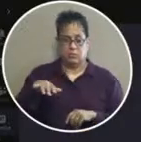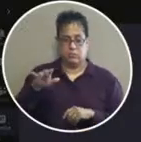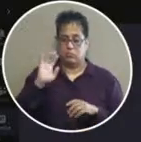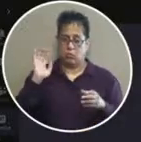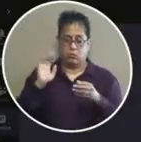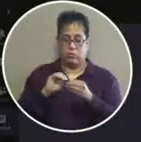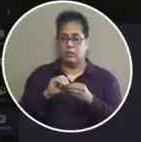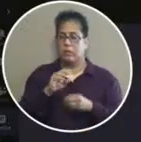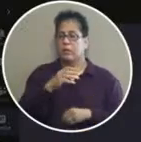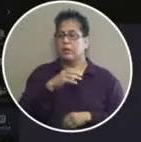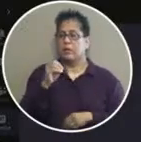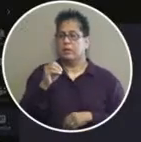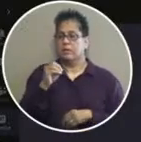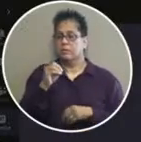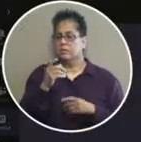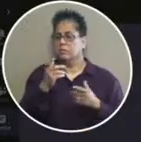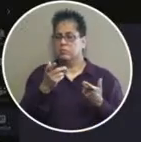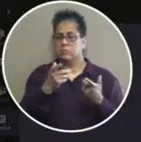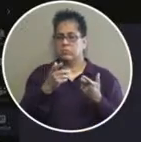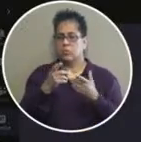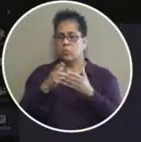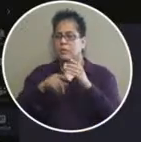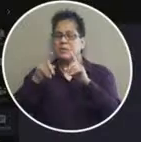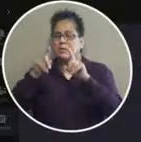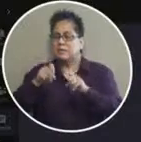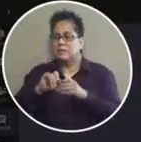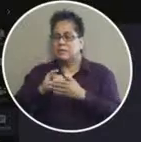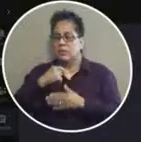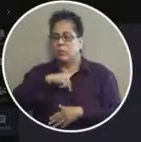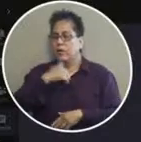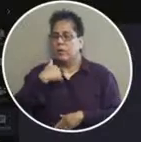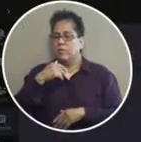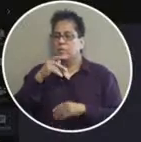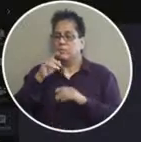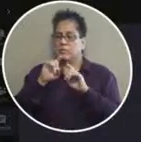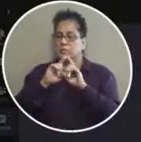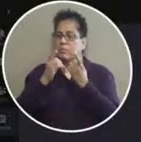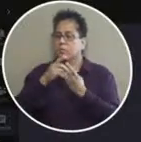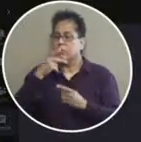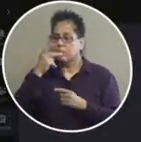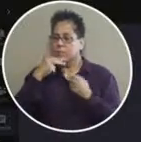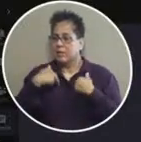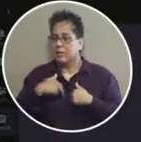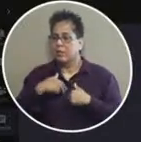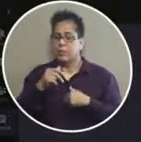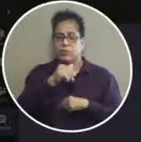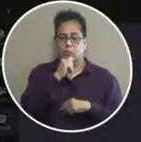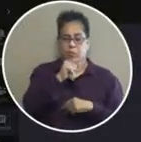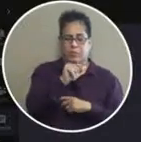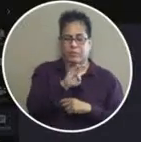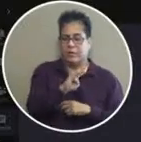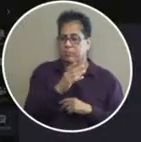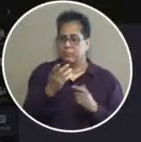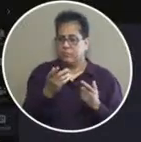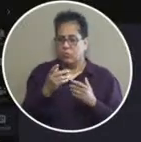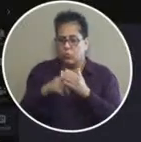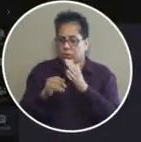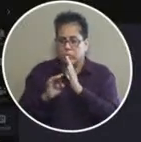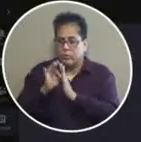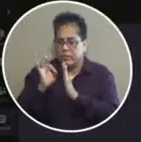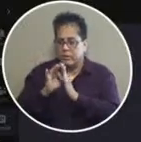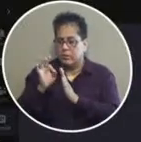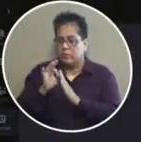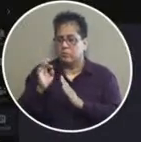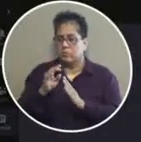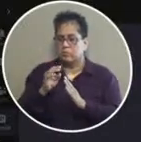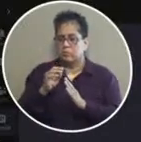is the testing that we have from the public health department and from private labs that's being counted with part of